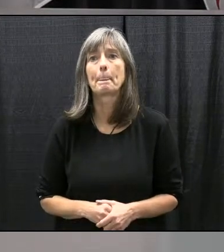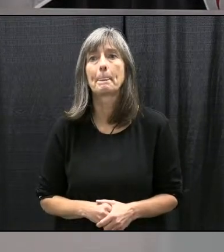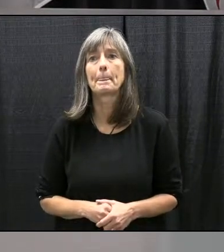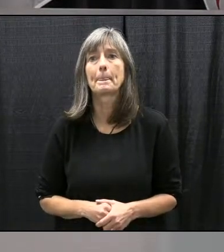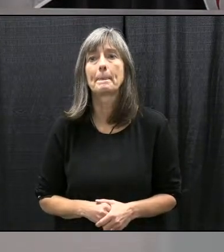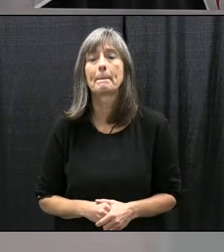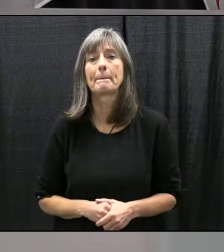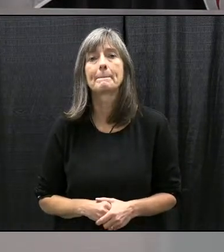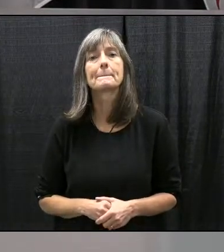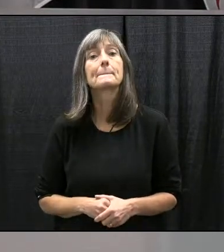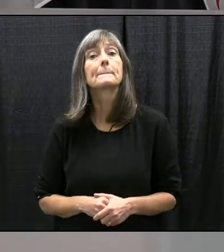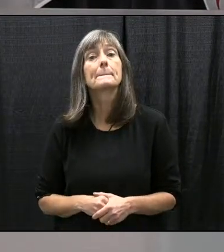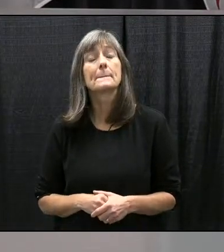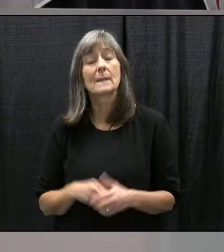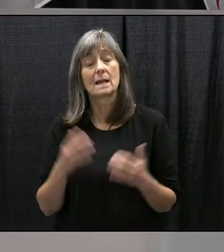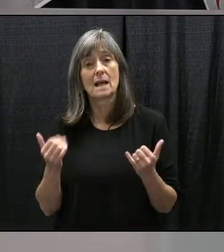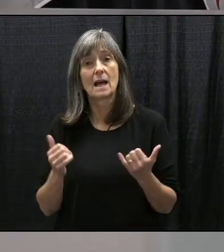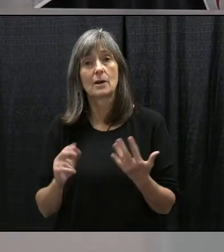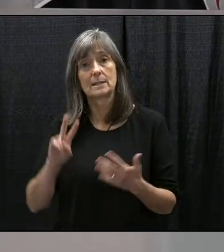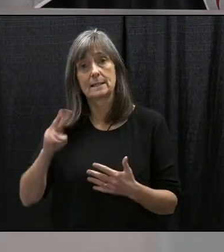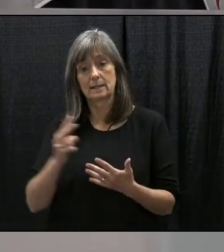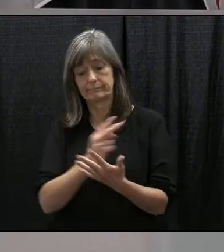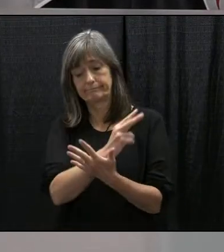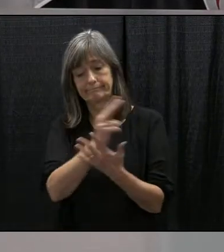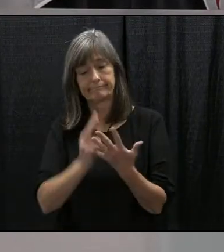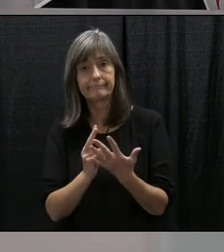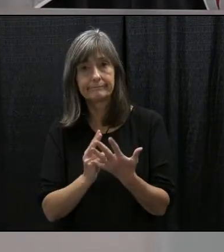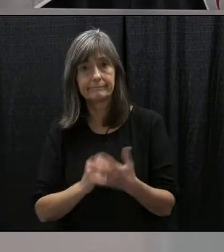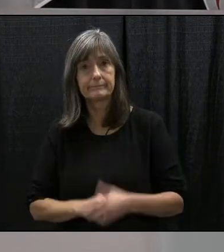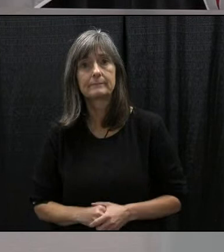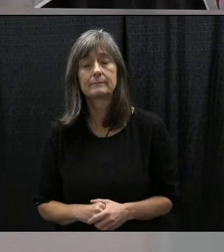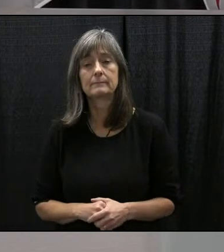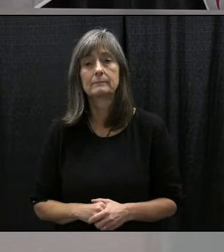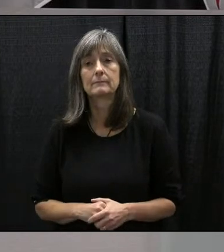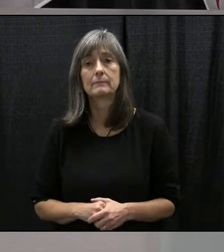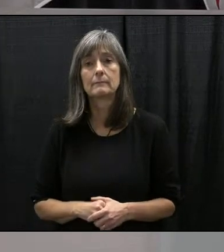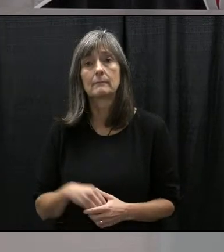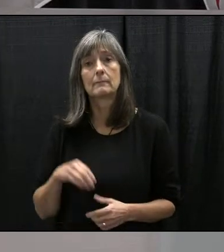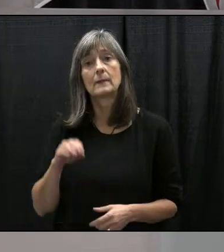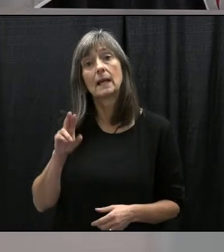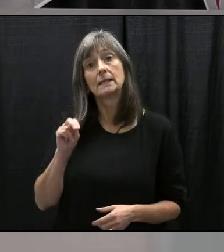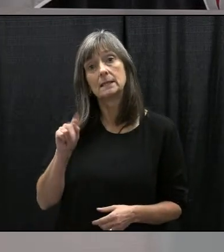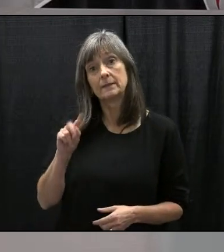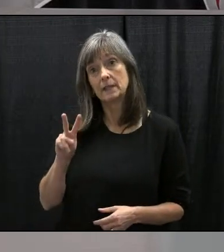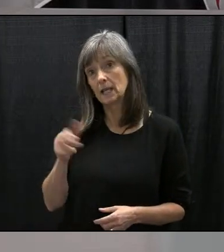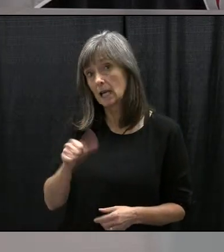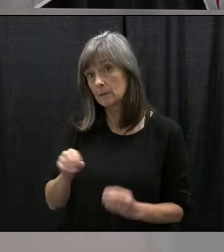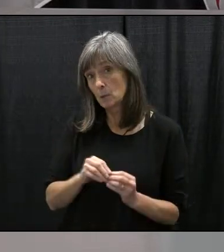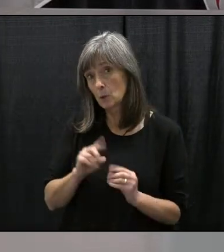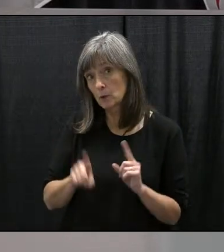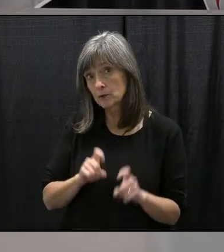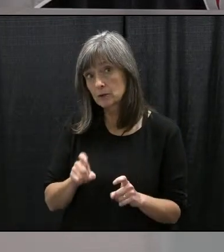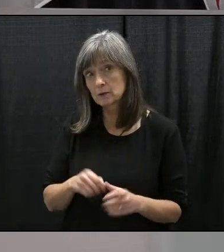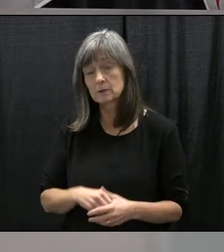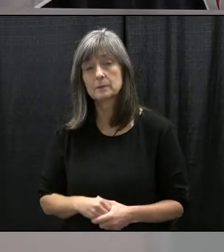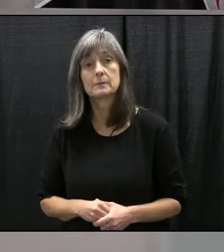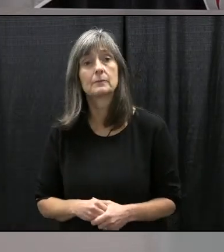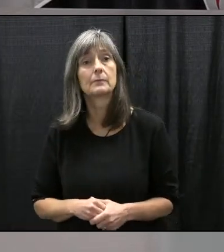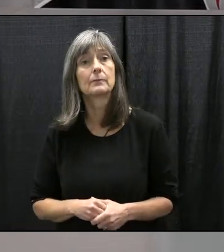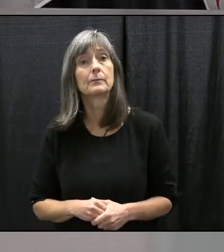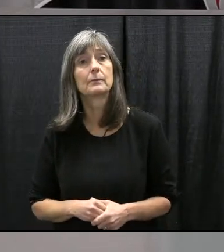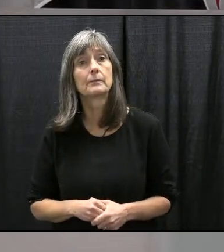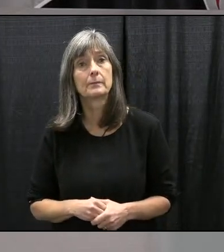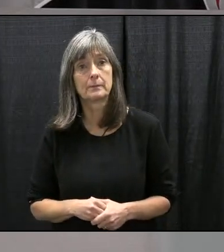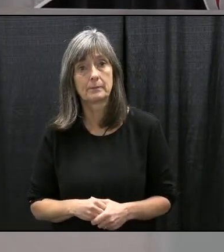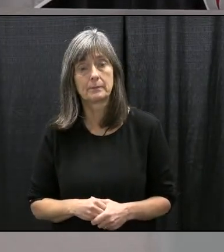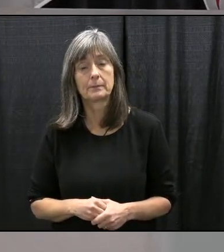Okay, that's our first round of questions. We'll go to the second round of questions, if there's any. Ben Cleary with NTV News. Do you have a question?